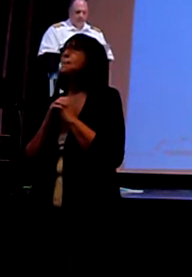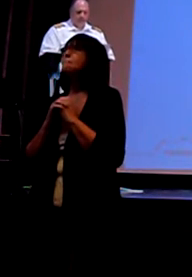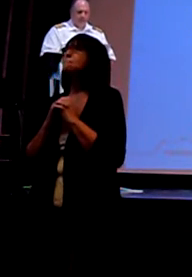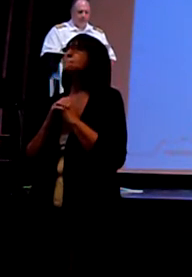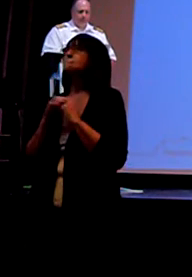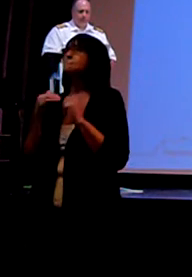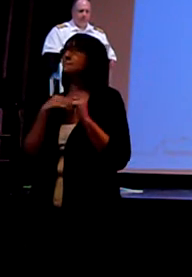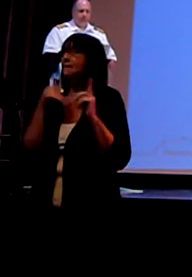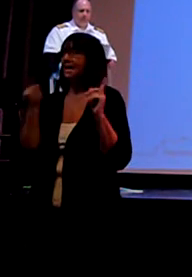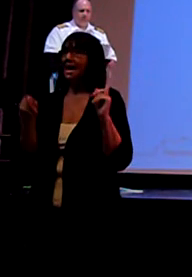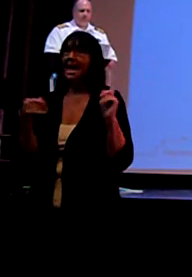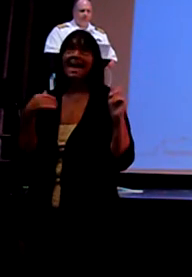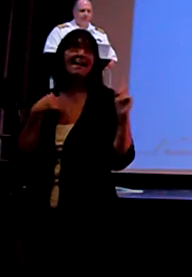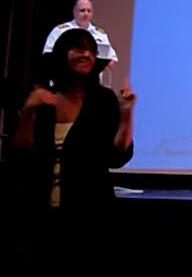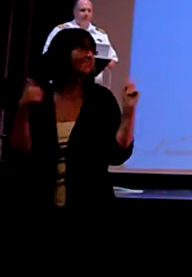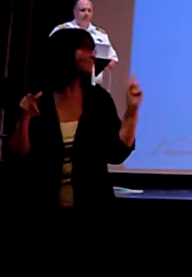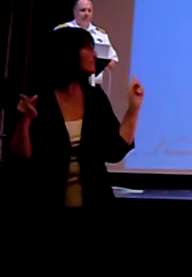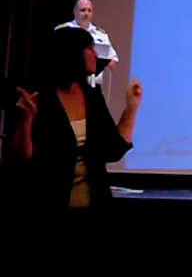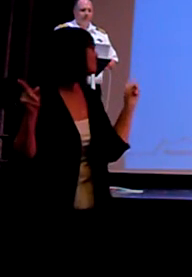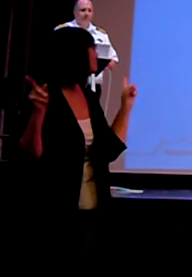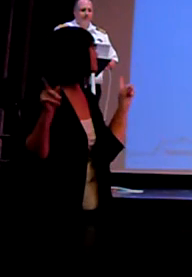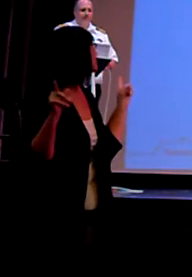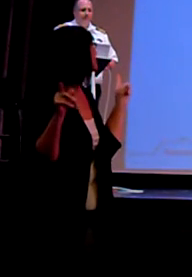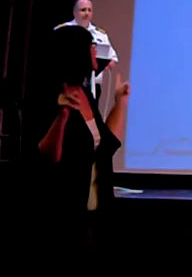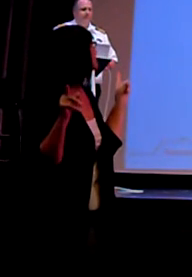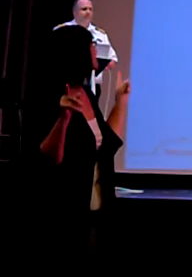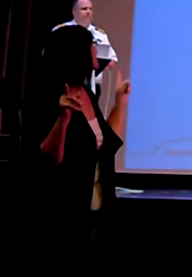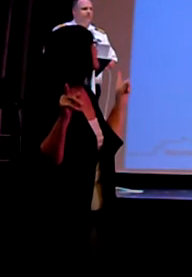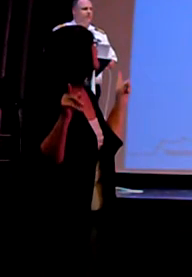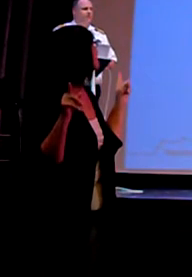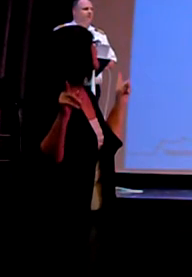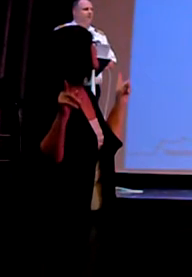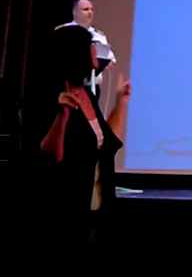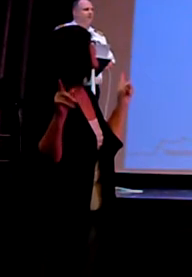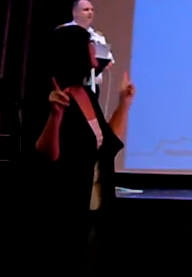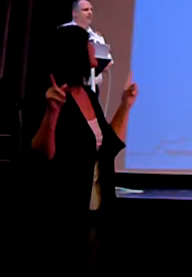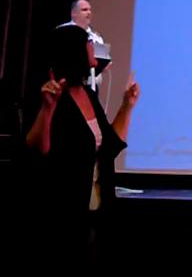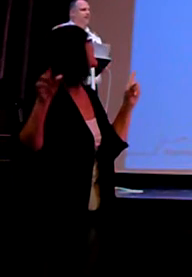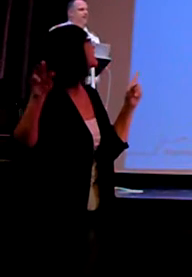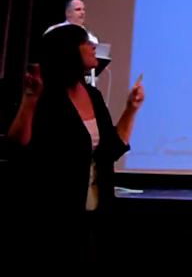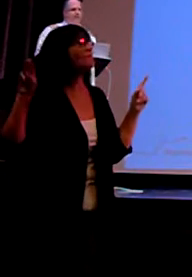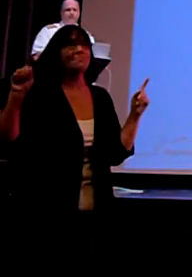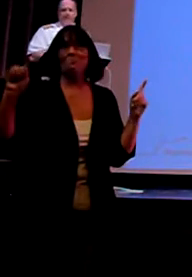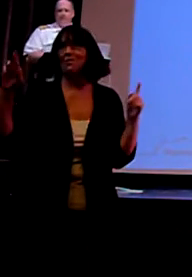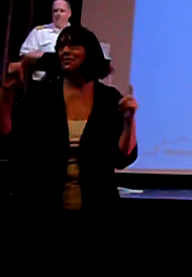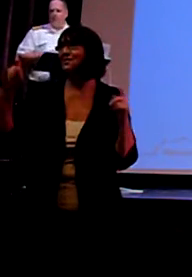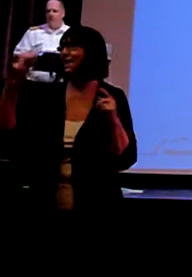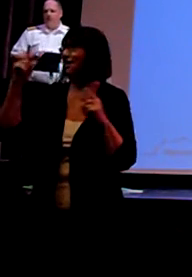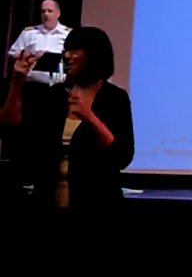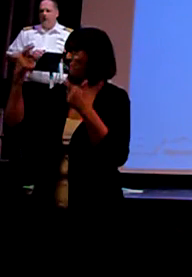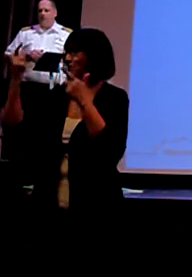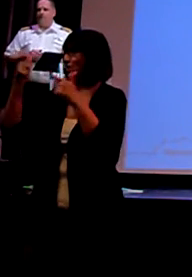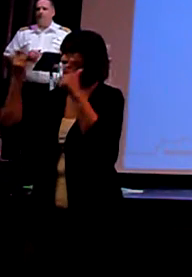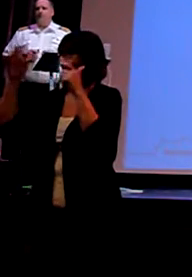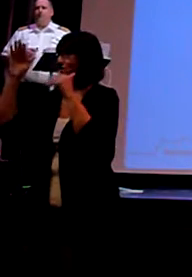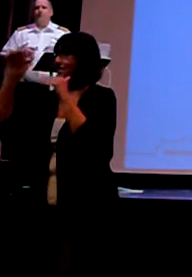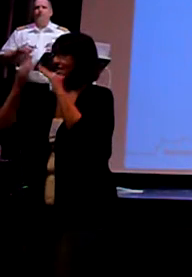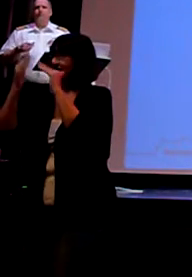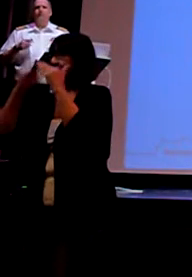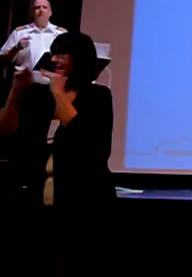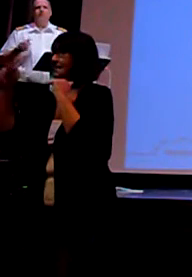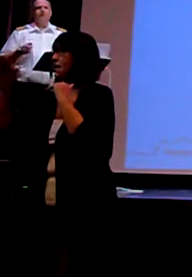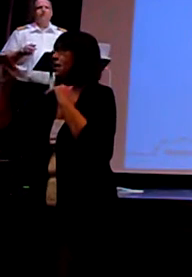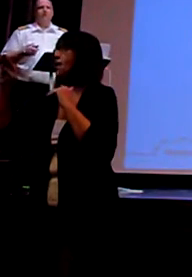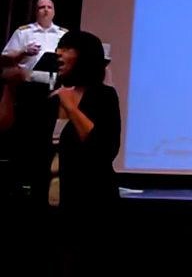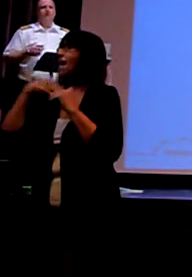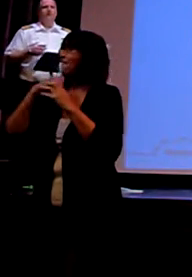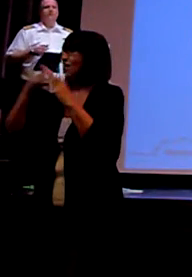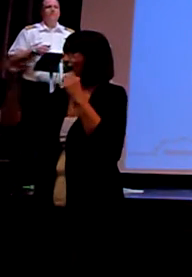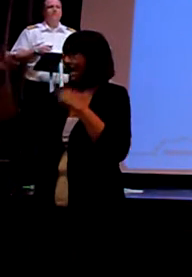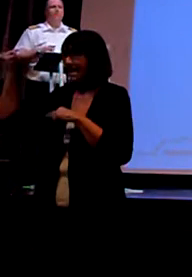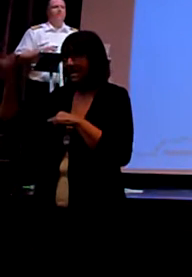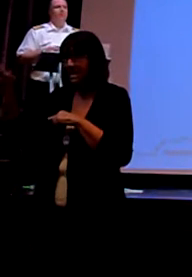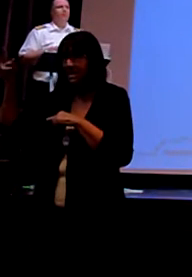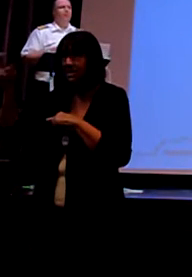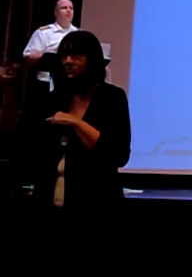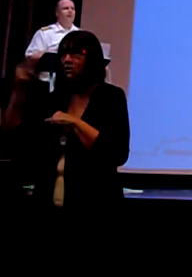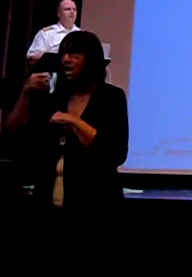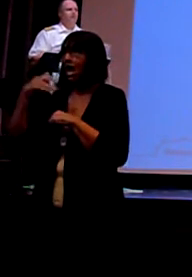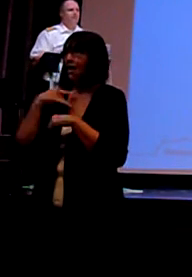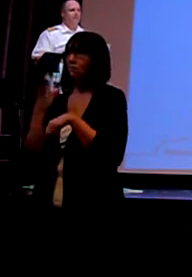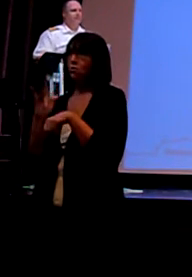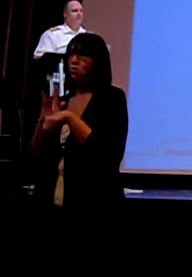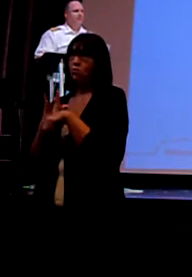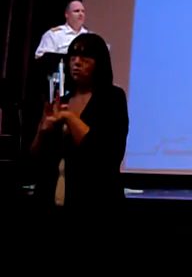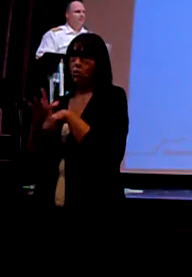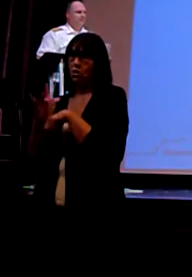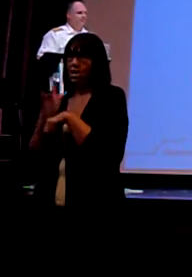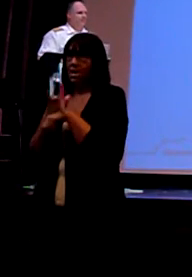Marseille, which is one of the largest cities in France. Has a lot of history. It is one of the